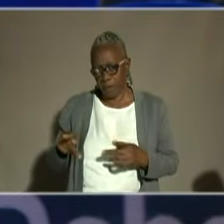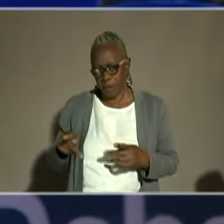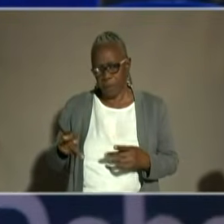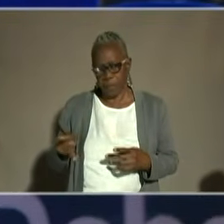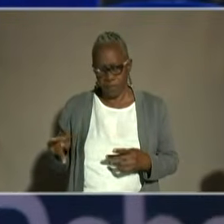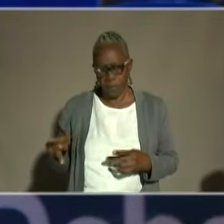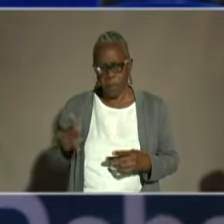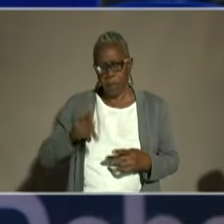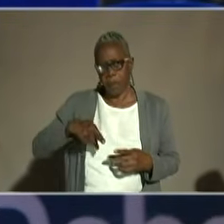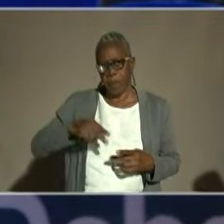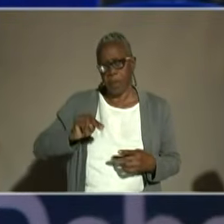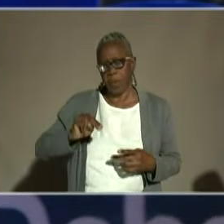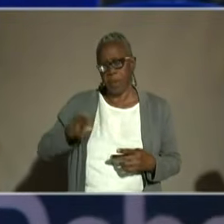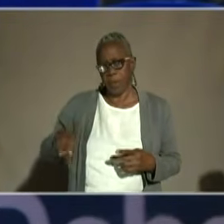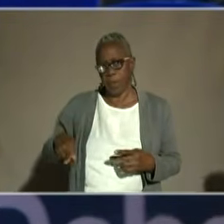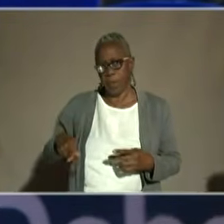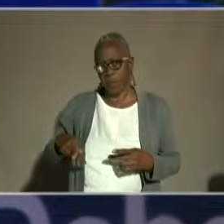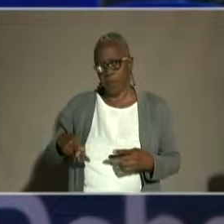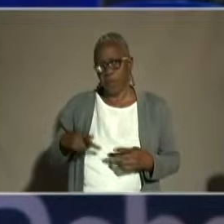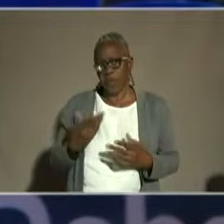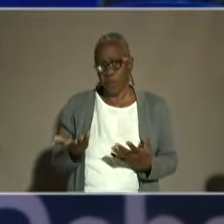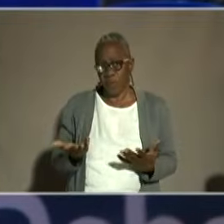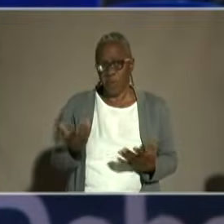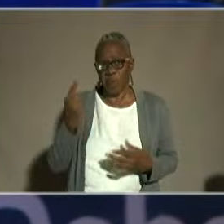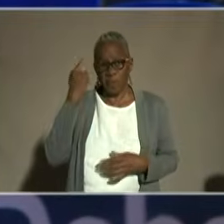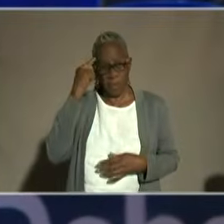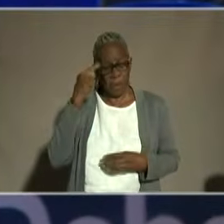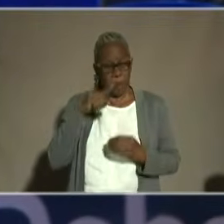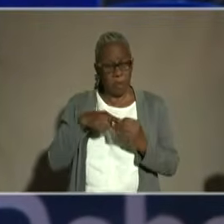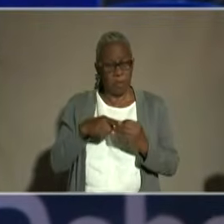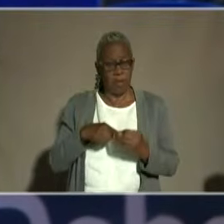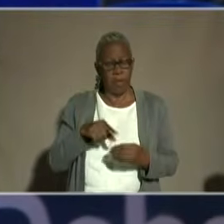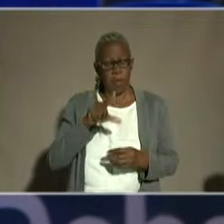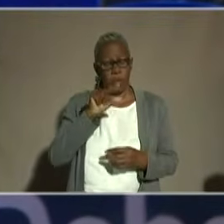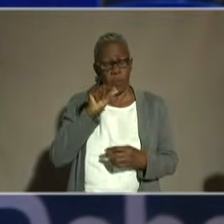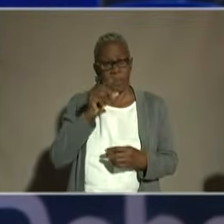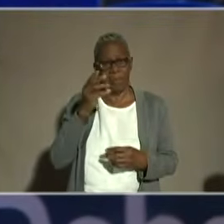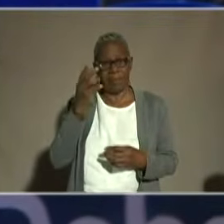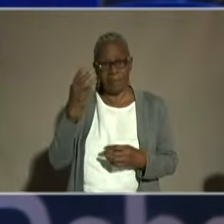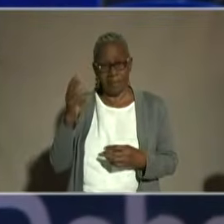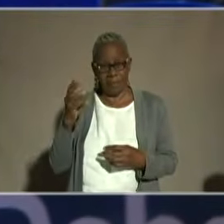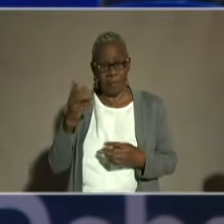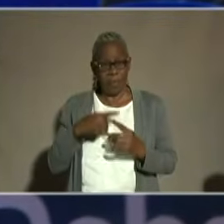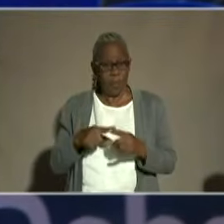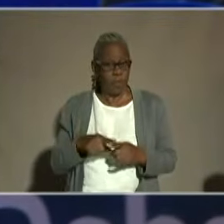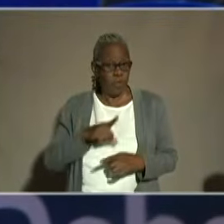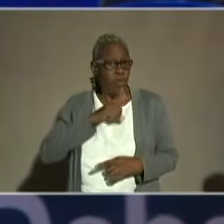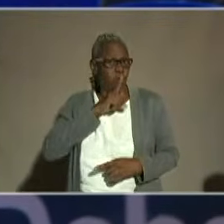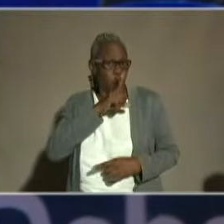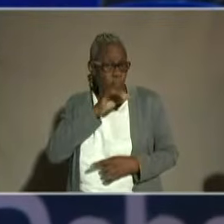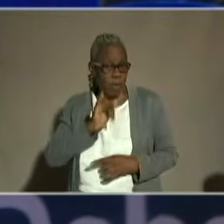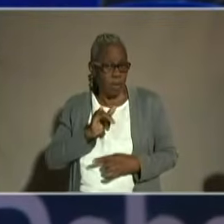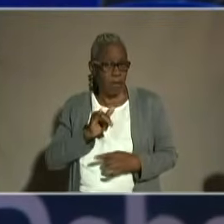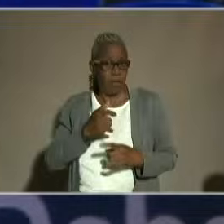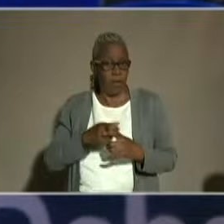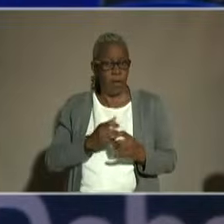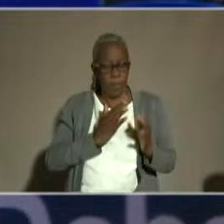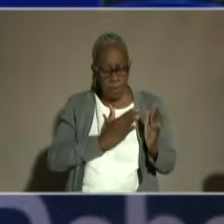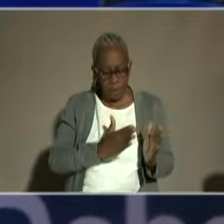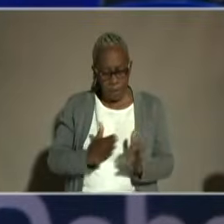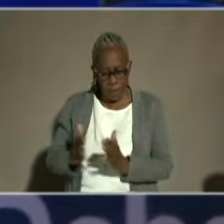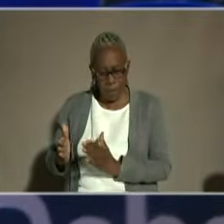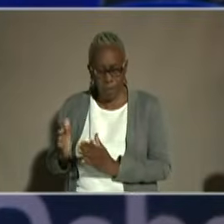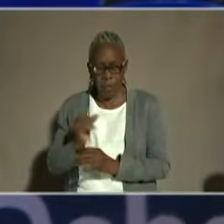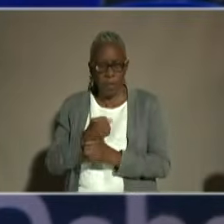considerations were considered from 2016, but the reality of our constitutional arrangement made us take